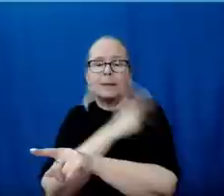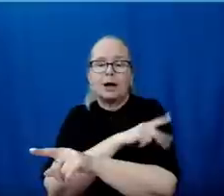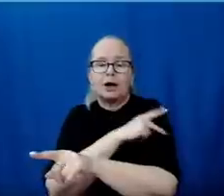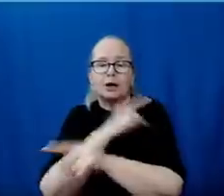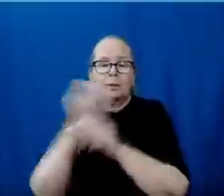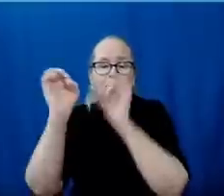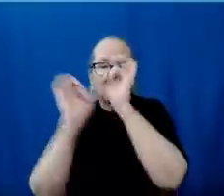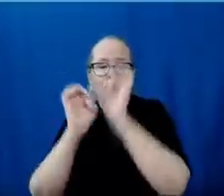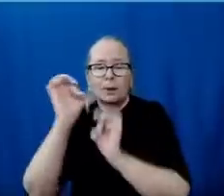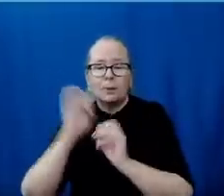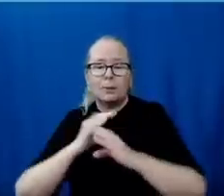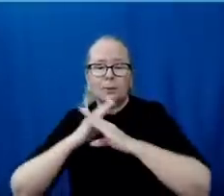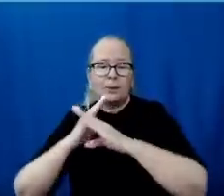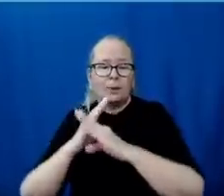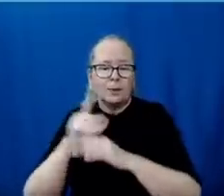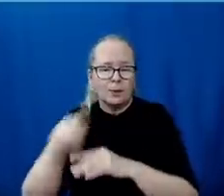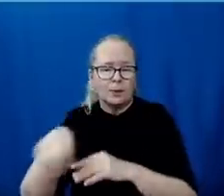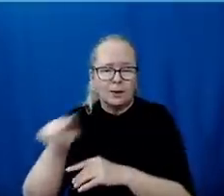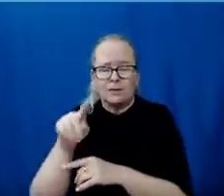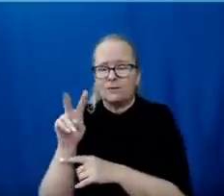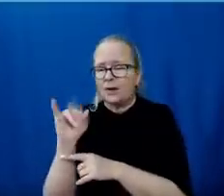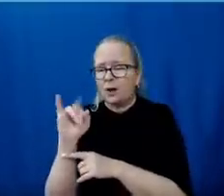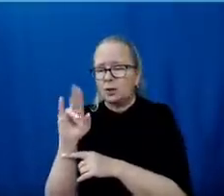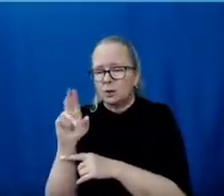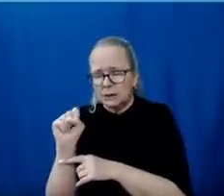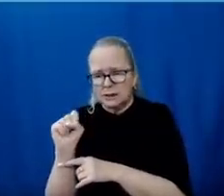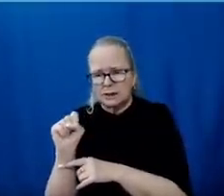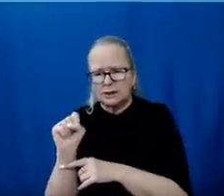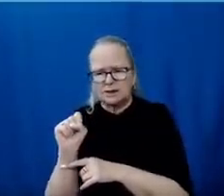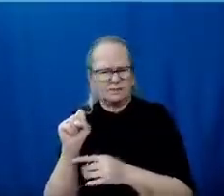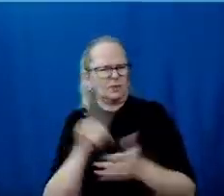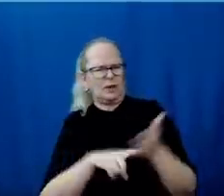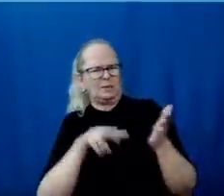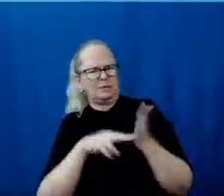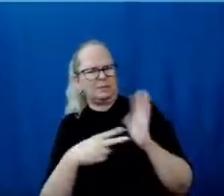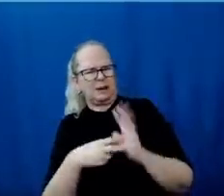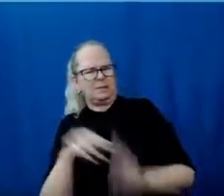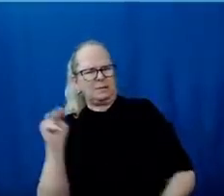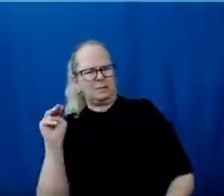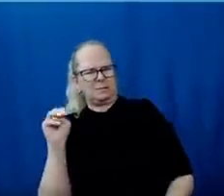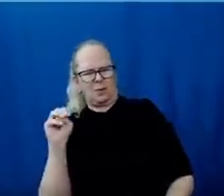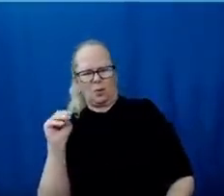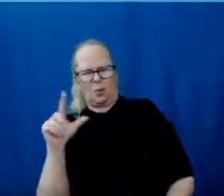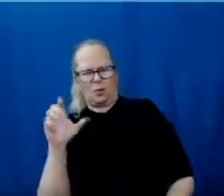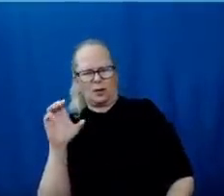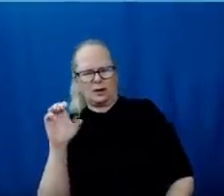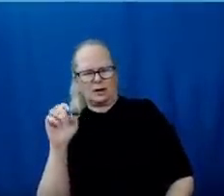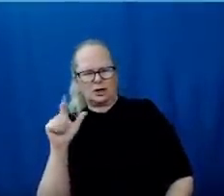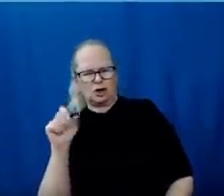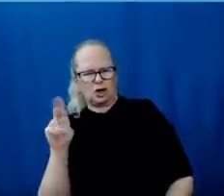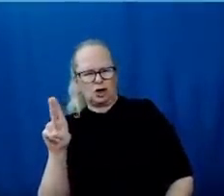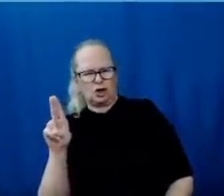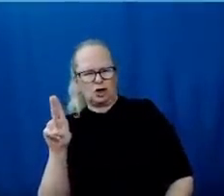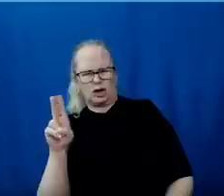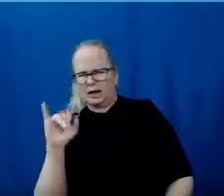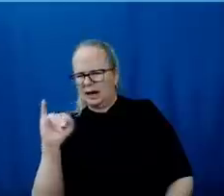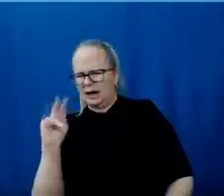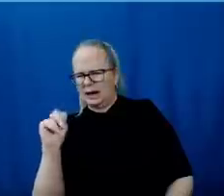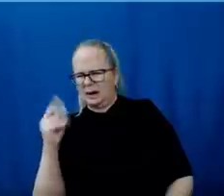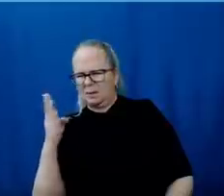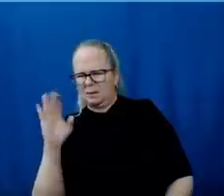free of molecular inhibitors and a single virus at a point in time. What is a molecular